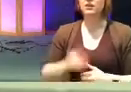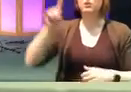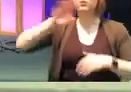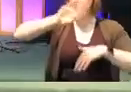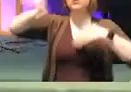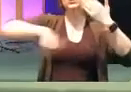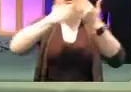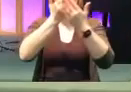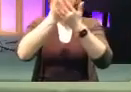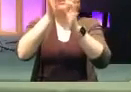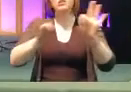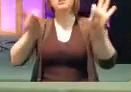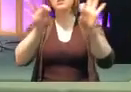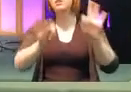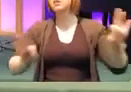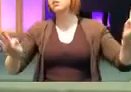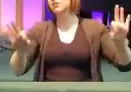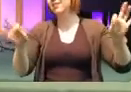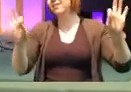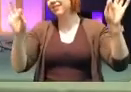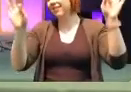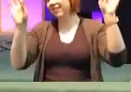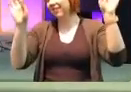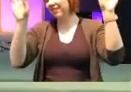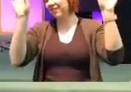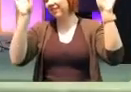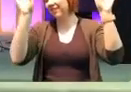You are worthy of it all.